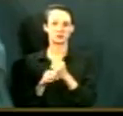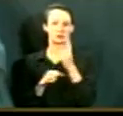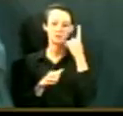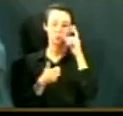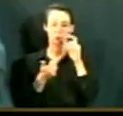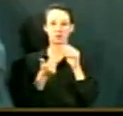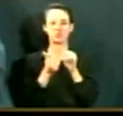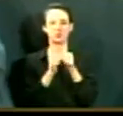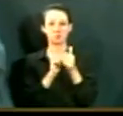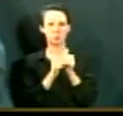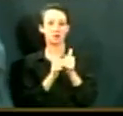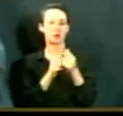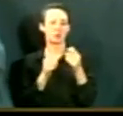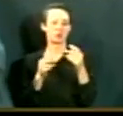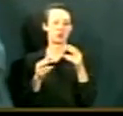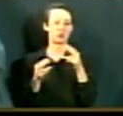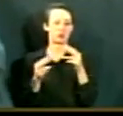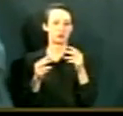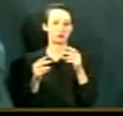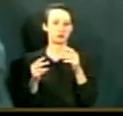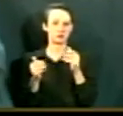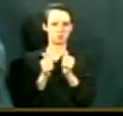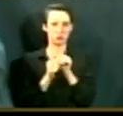counties. 4%